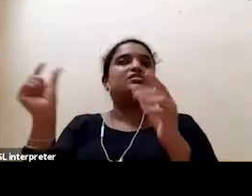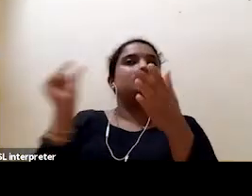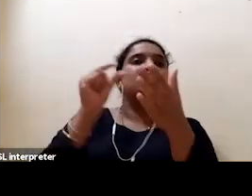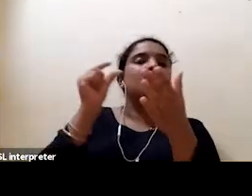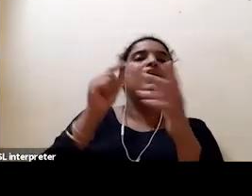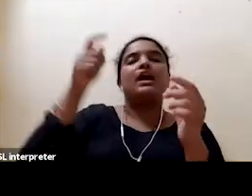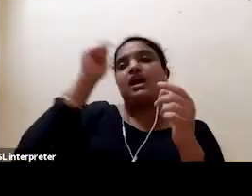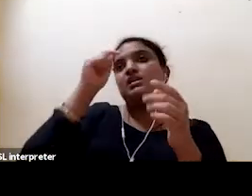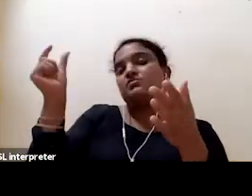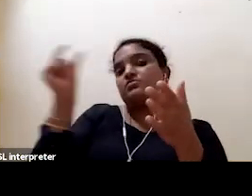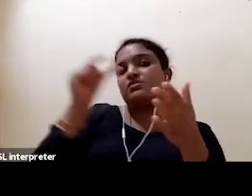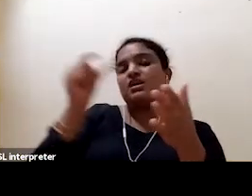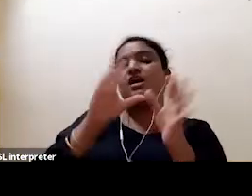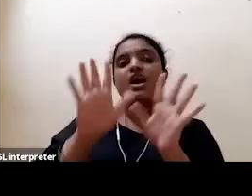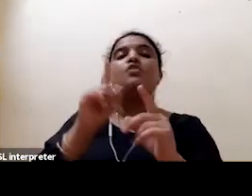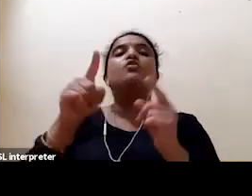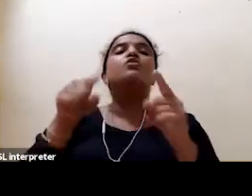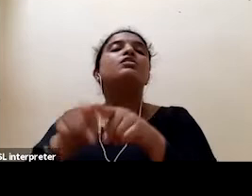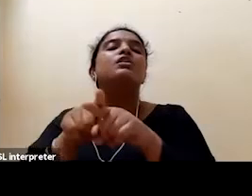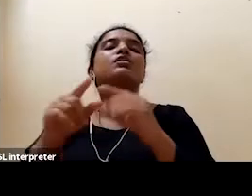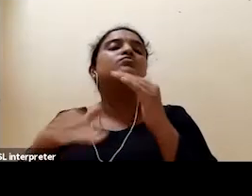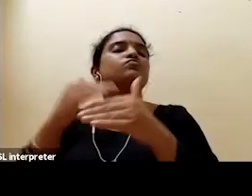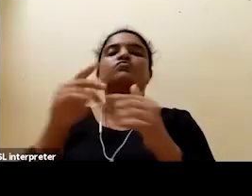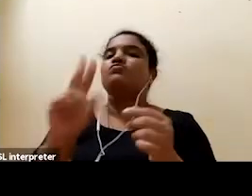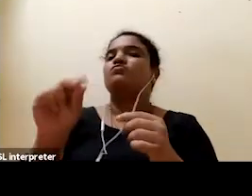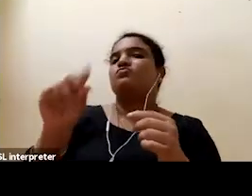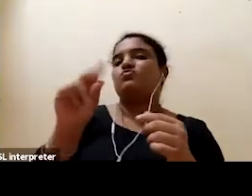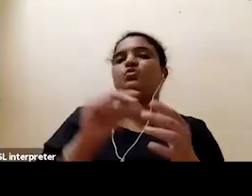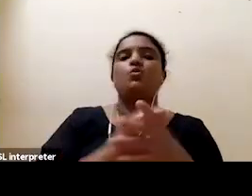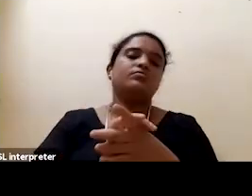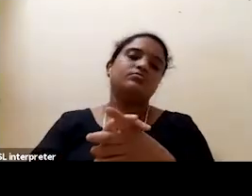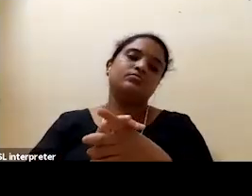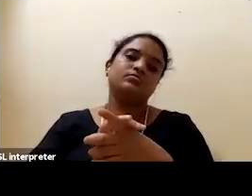day-to-day conversations? No, right? So then don't use it in writing. um,